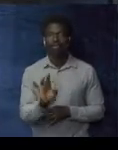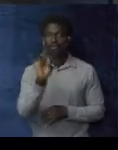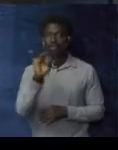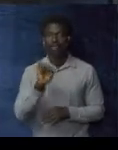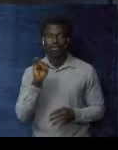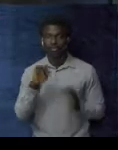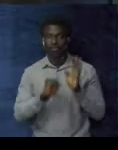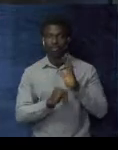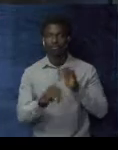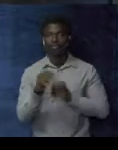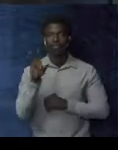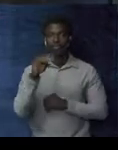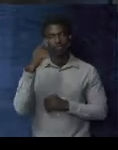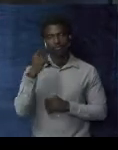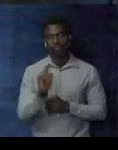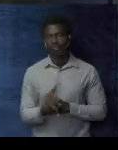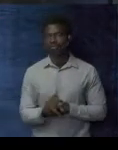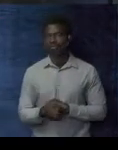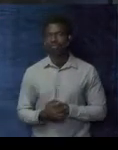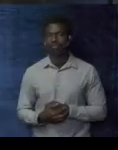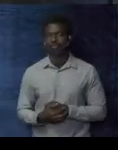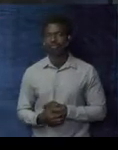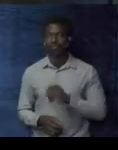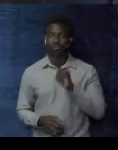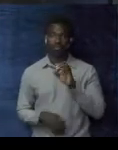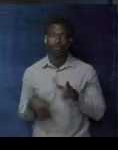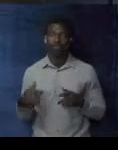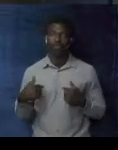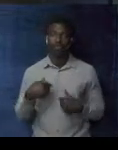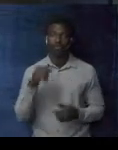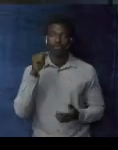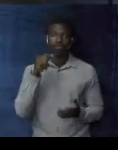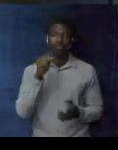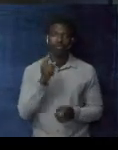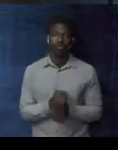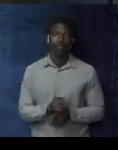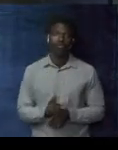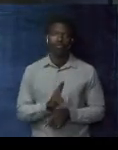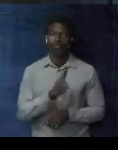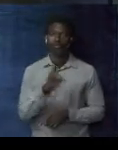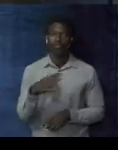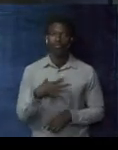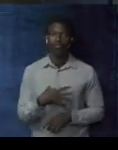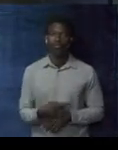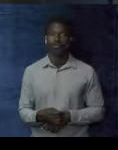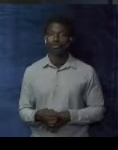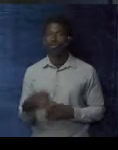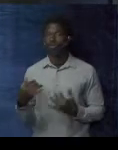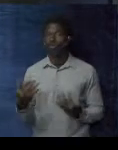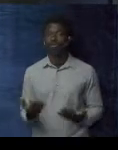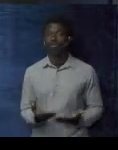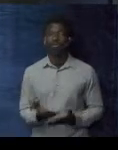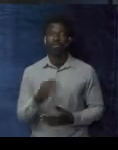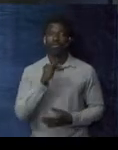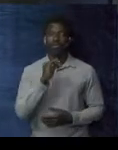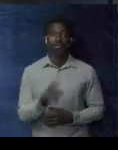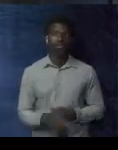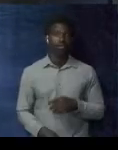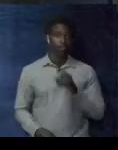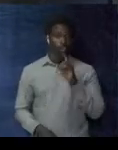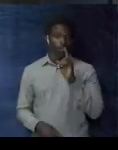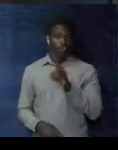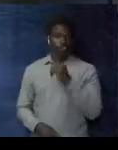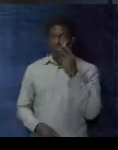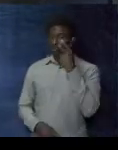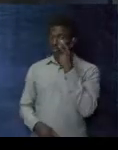8 squares, and I will identify them for you. So, let me just use the white ink here. So, here is